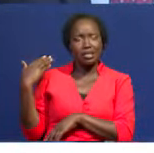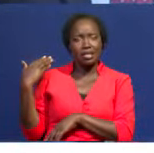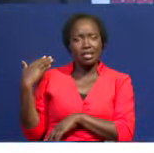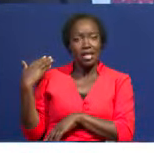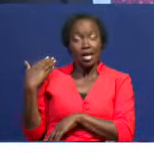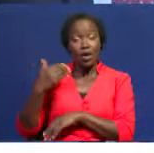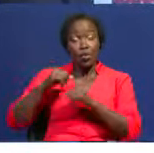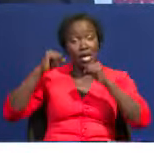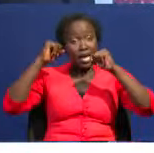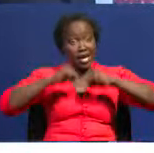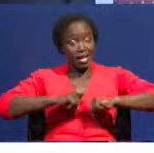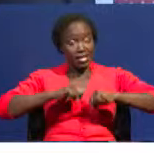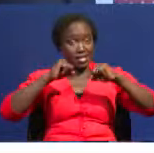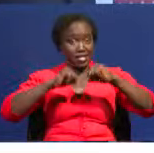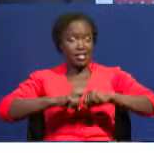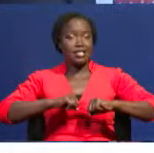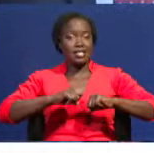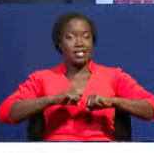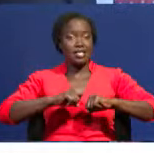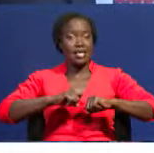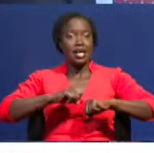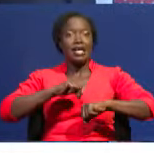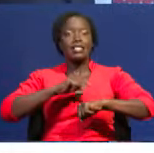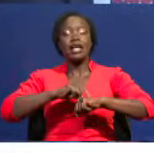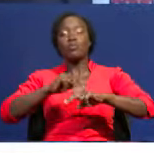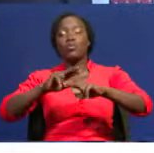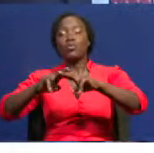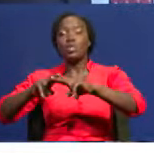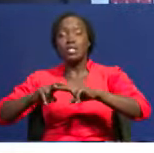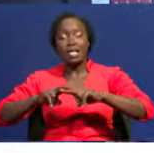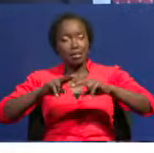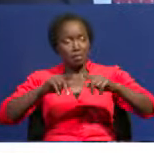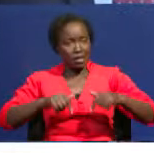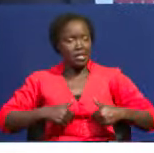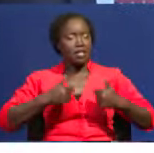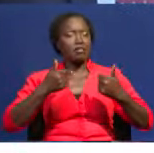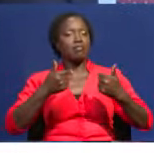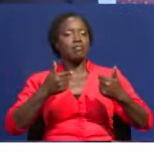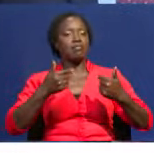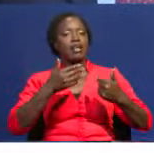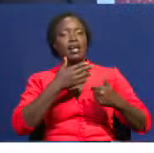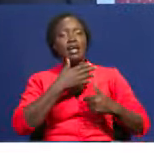We agreed when we sat together, myself and